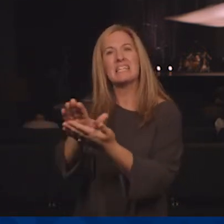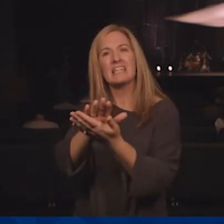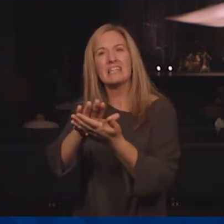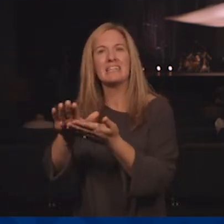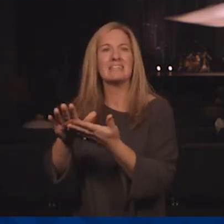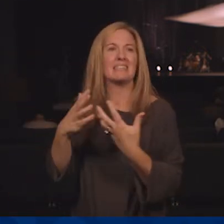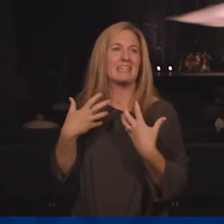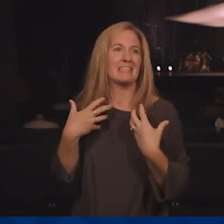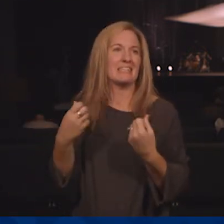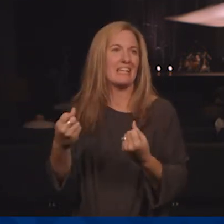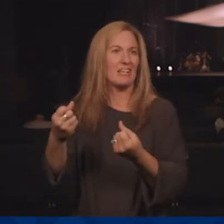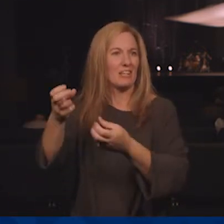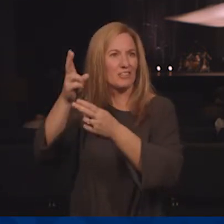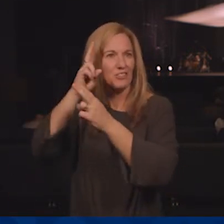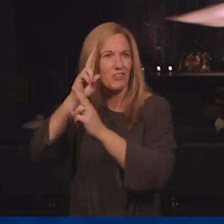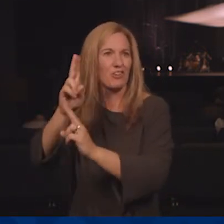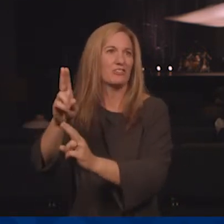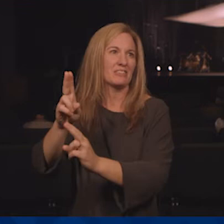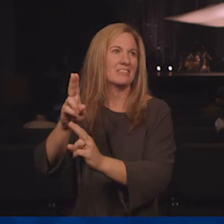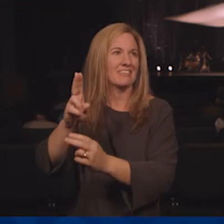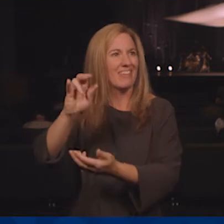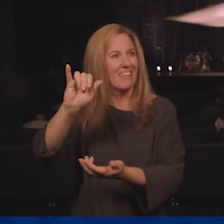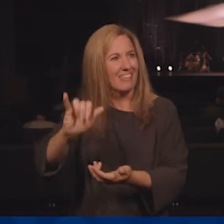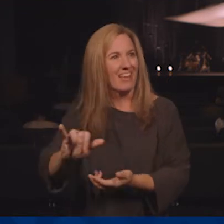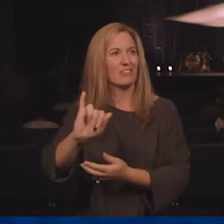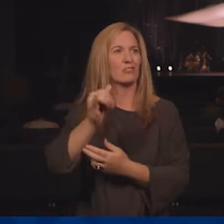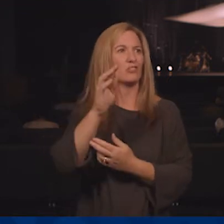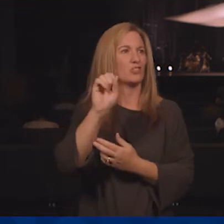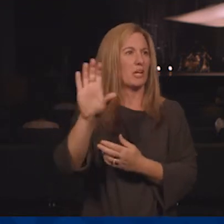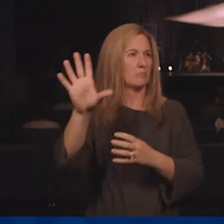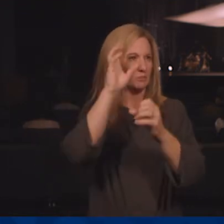the picture that James is giving us.